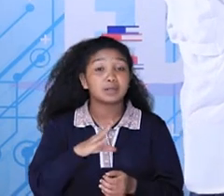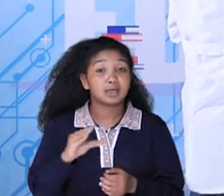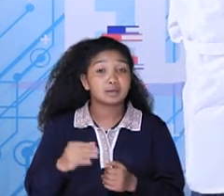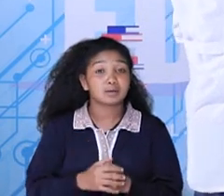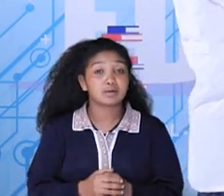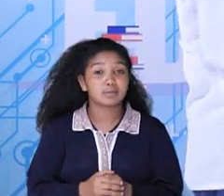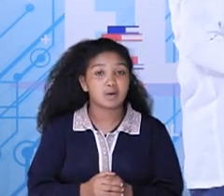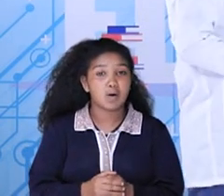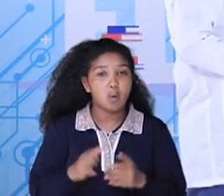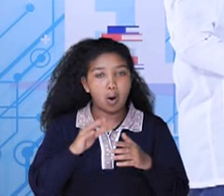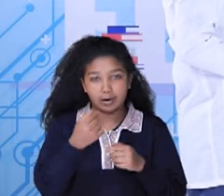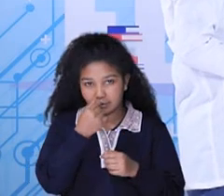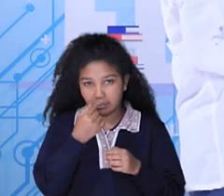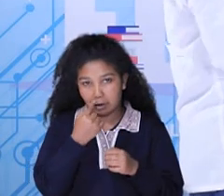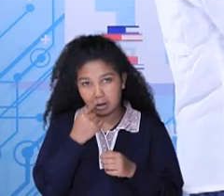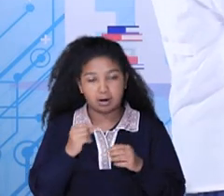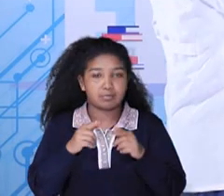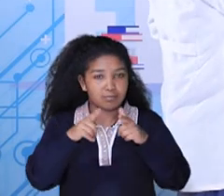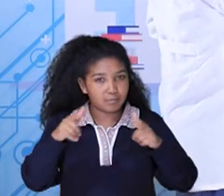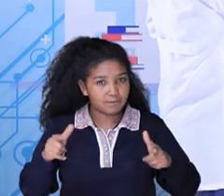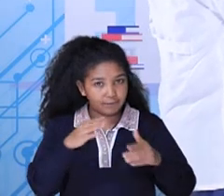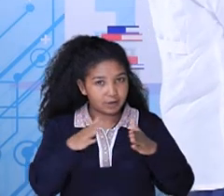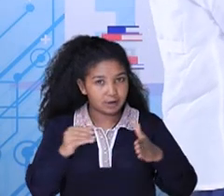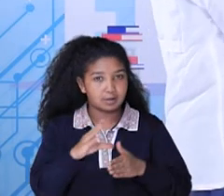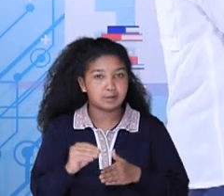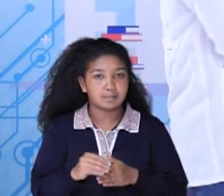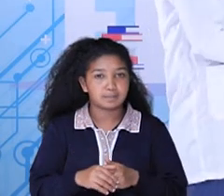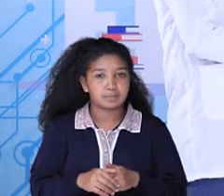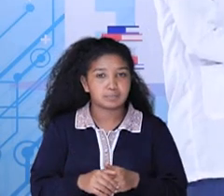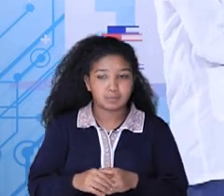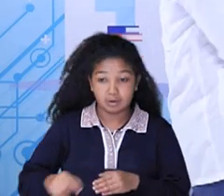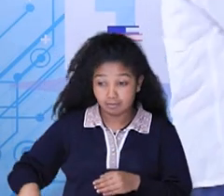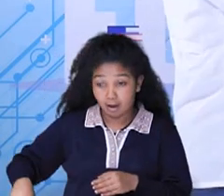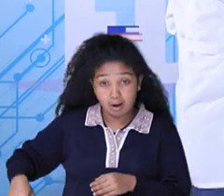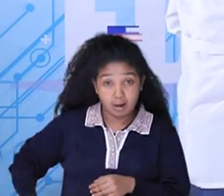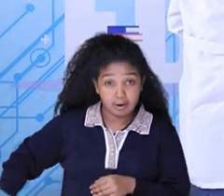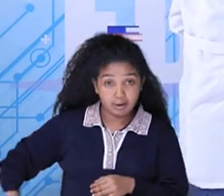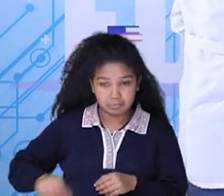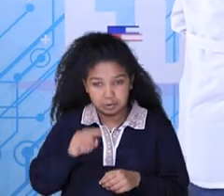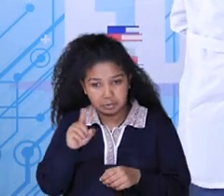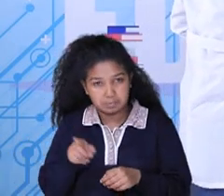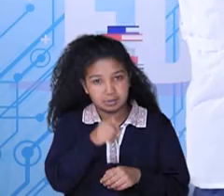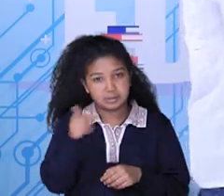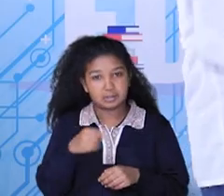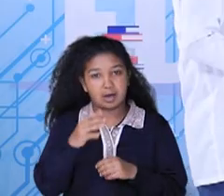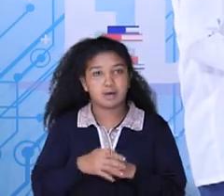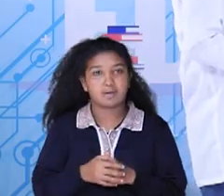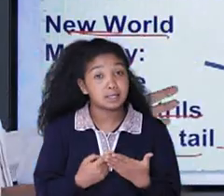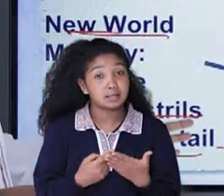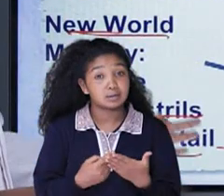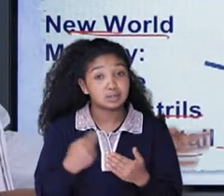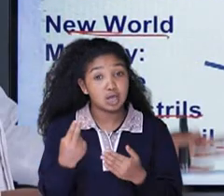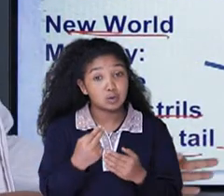and wide nostrils, and also prehensile tail. Their tail is